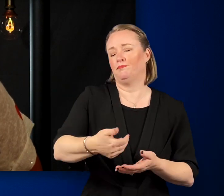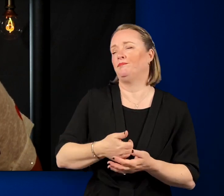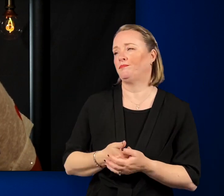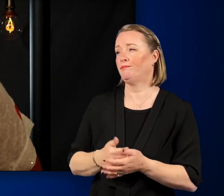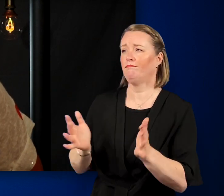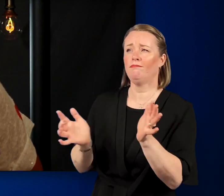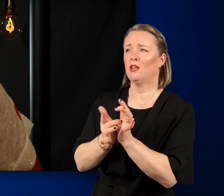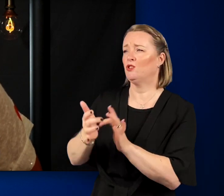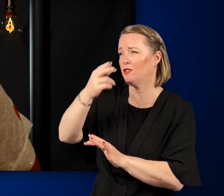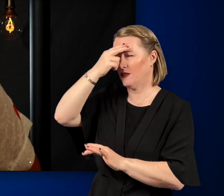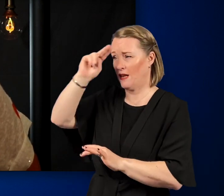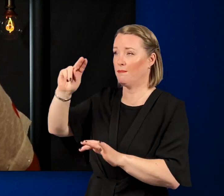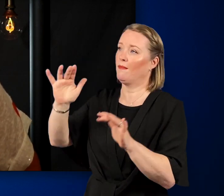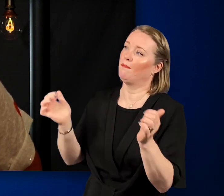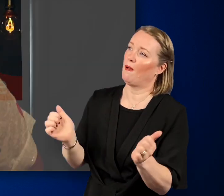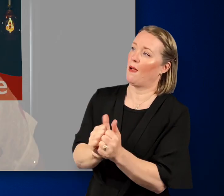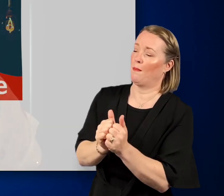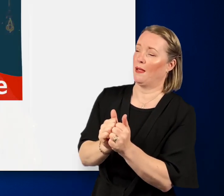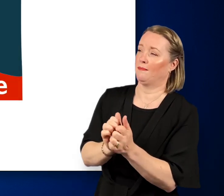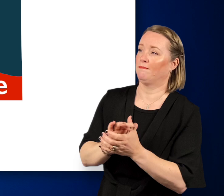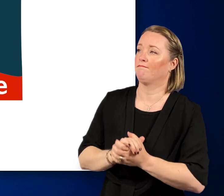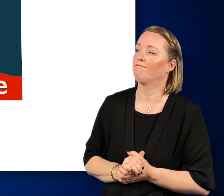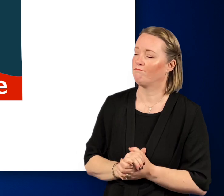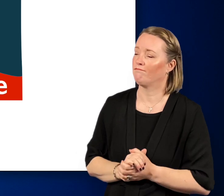In Jesus' name, amen.